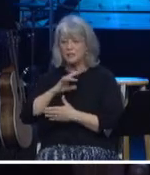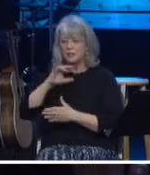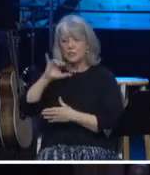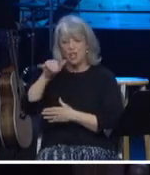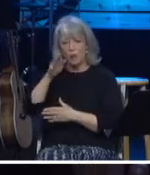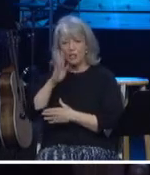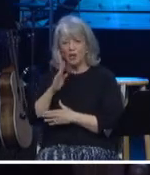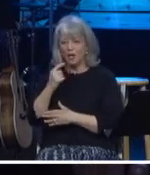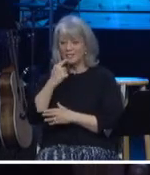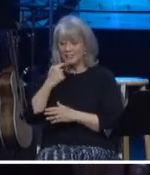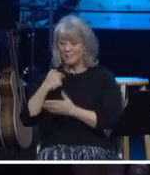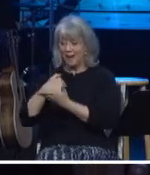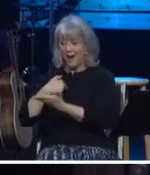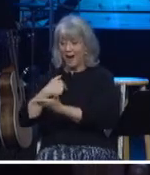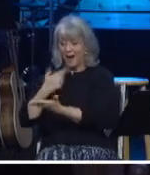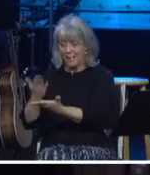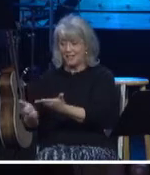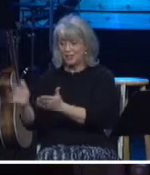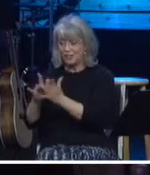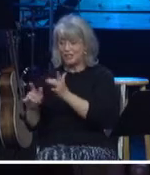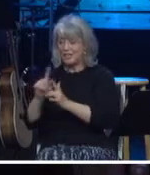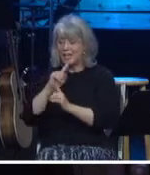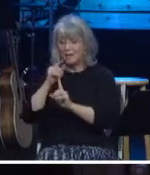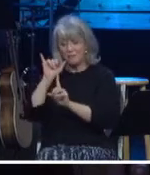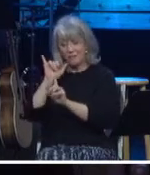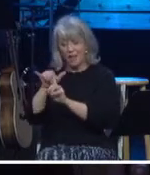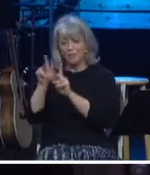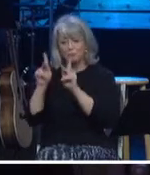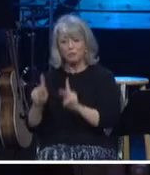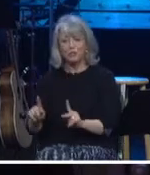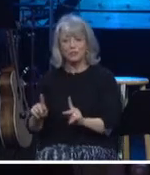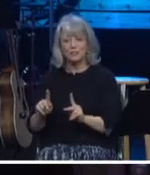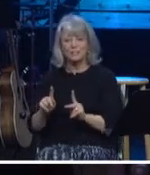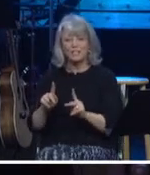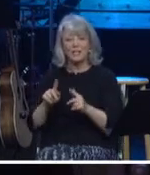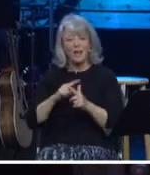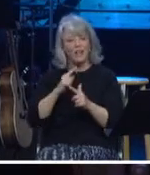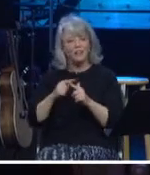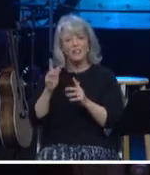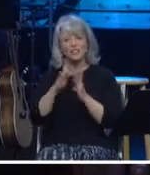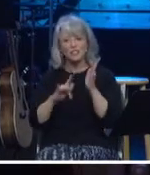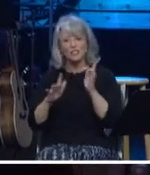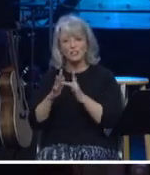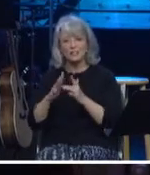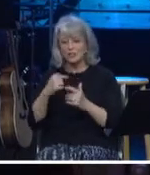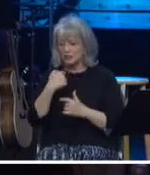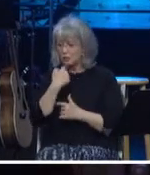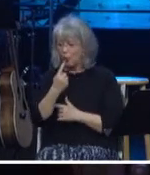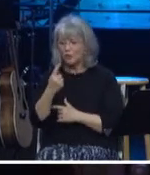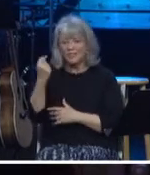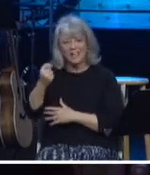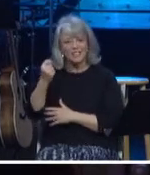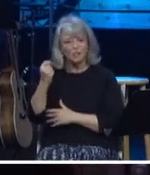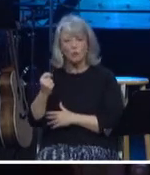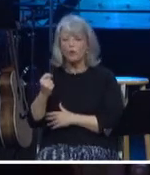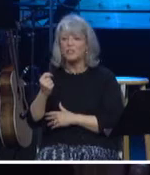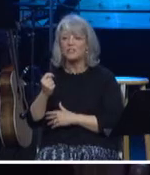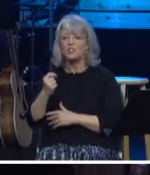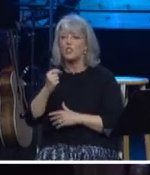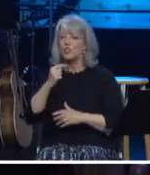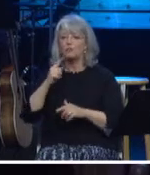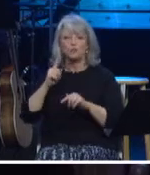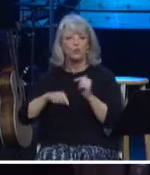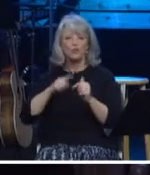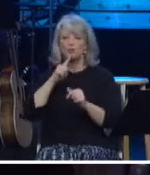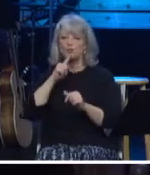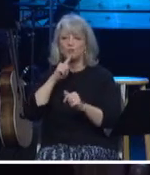And then in verses 31 through 39, Jesus gave irrefutable testimony that he is who he claimed to be,